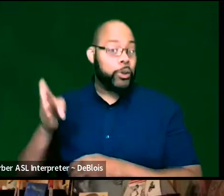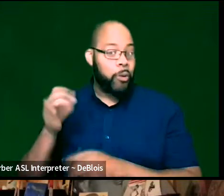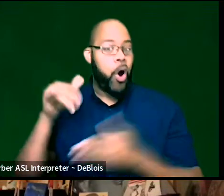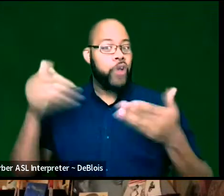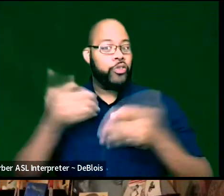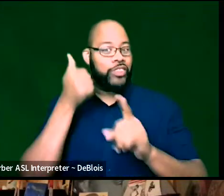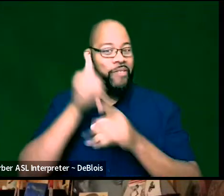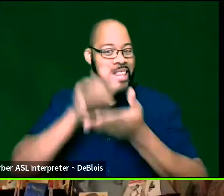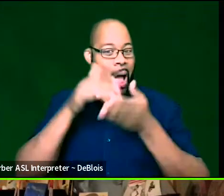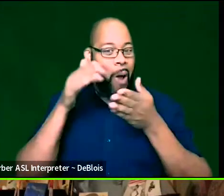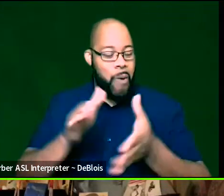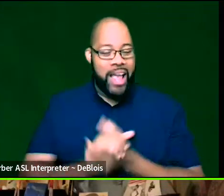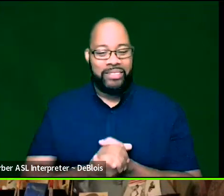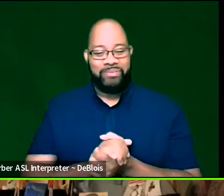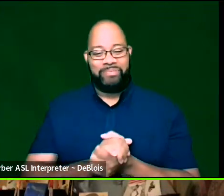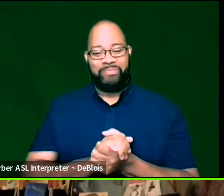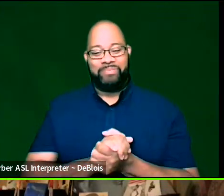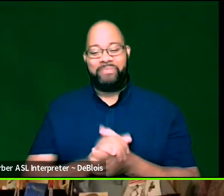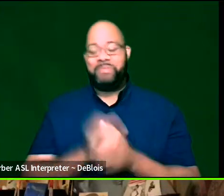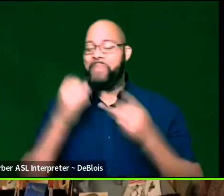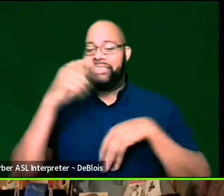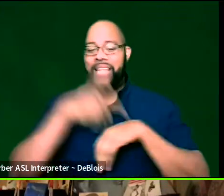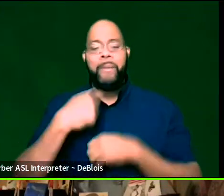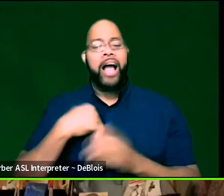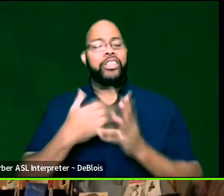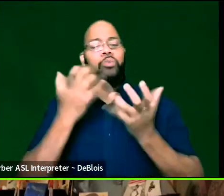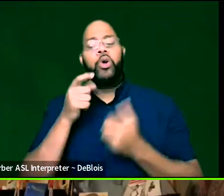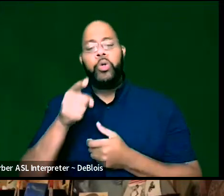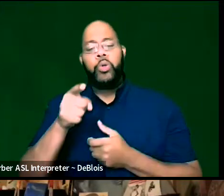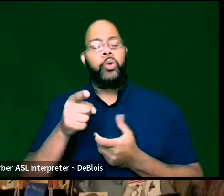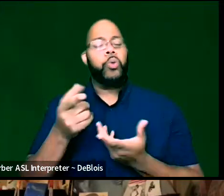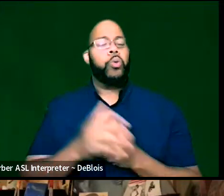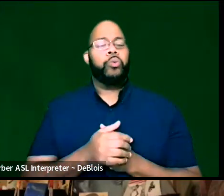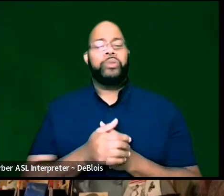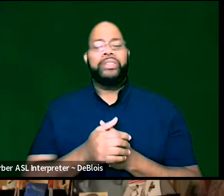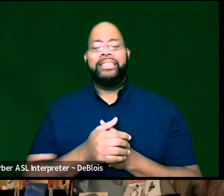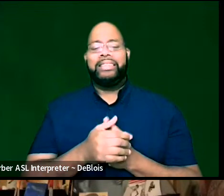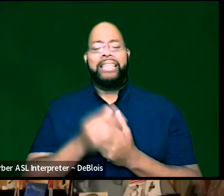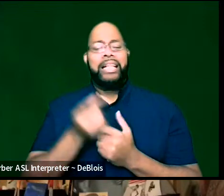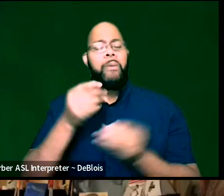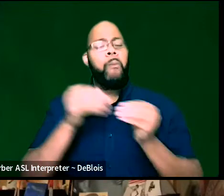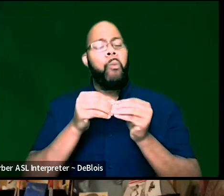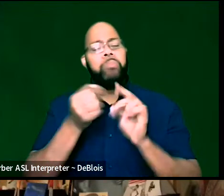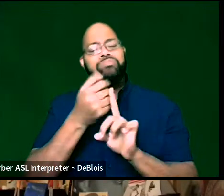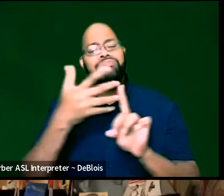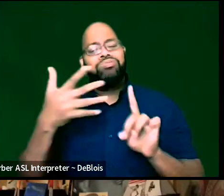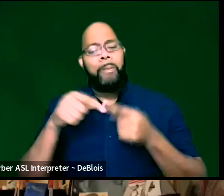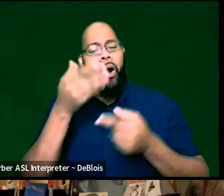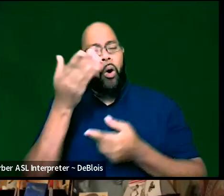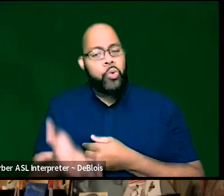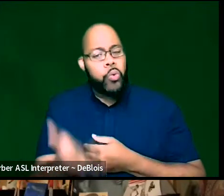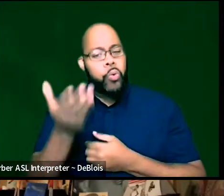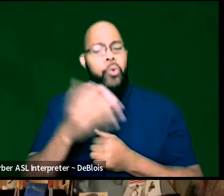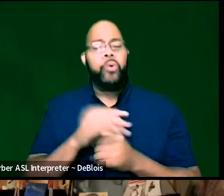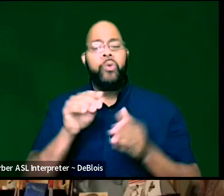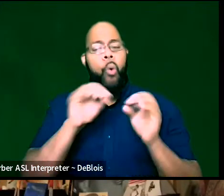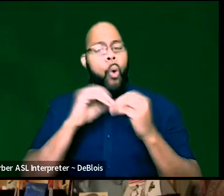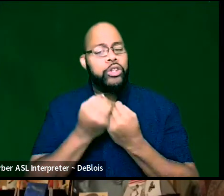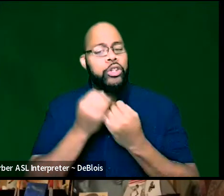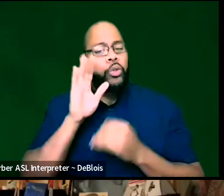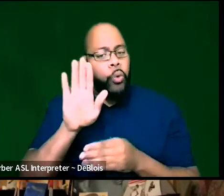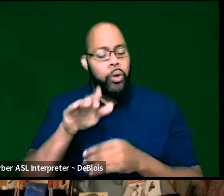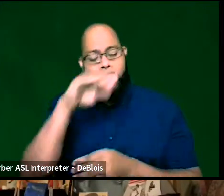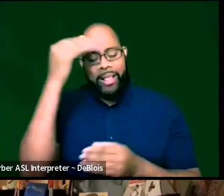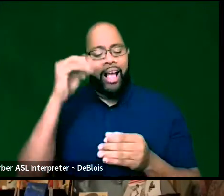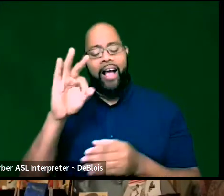introduce yourself a number of times, I would just like you to just go into a bit more detail about who you are, the organization Blacks